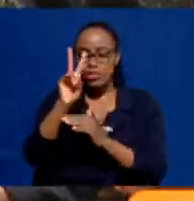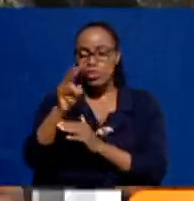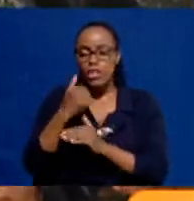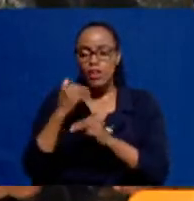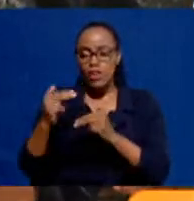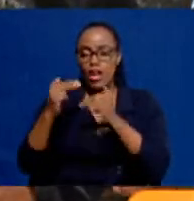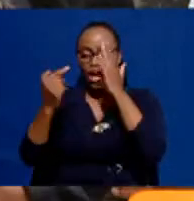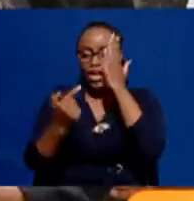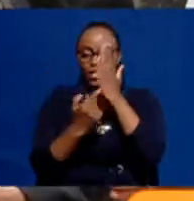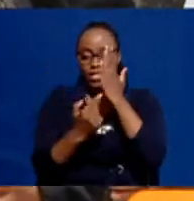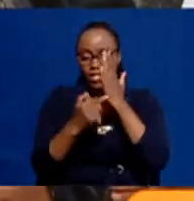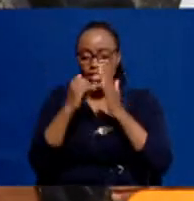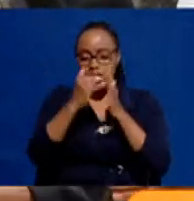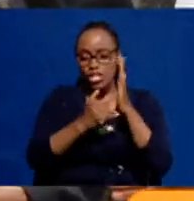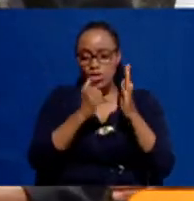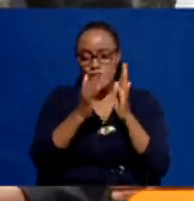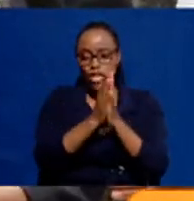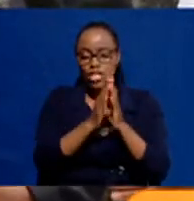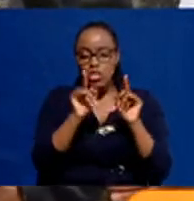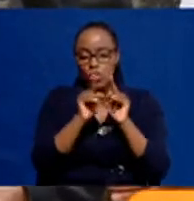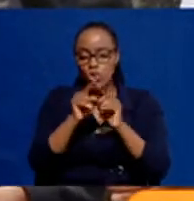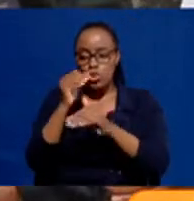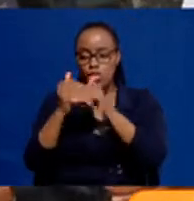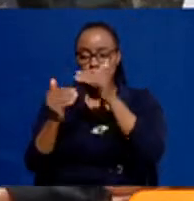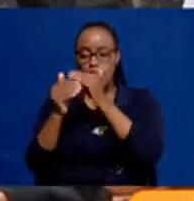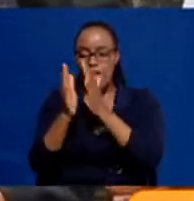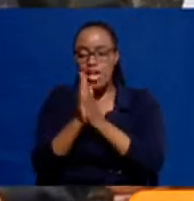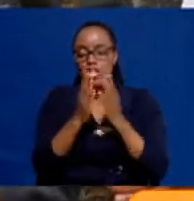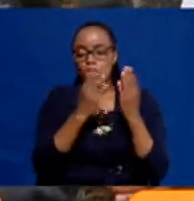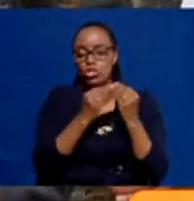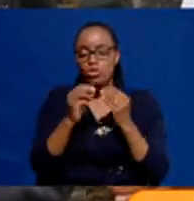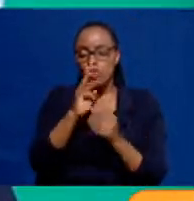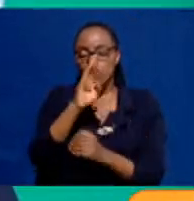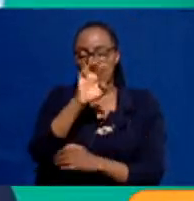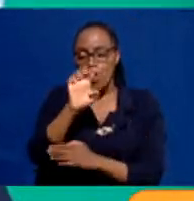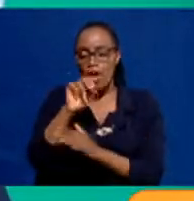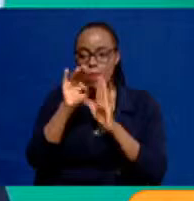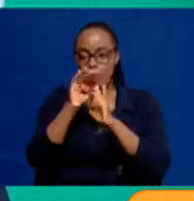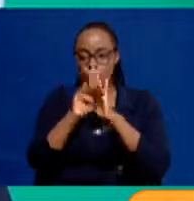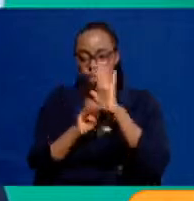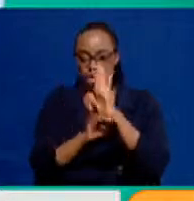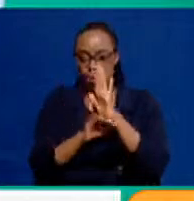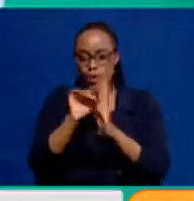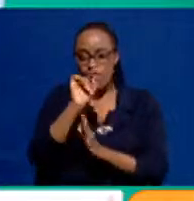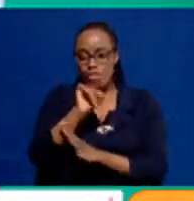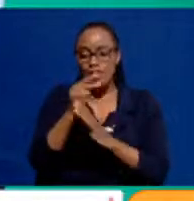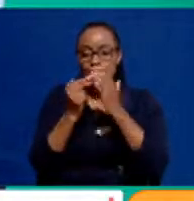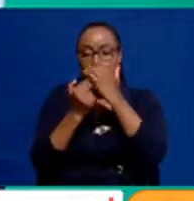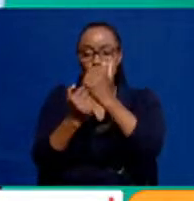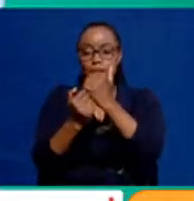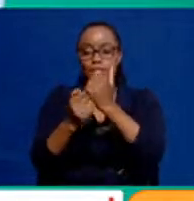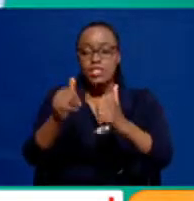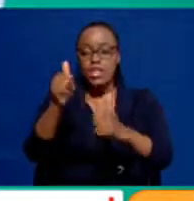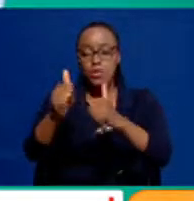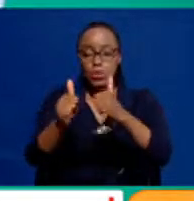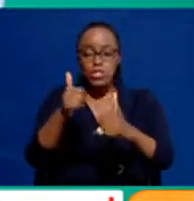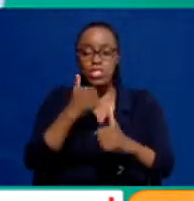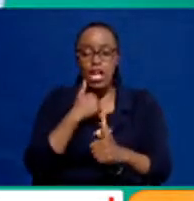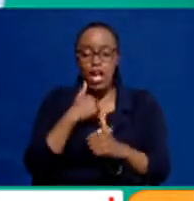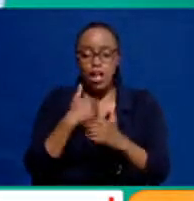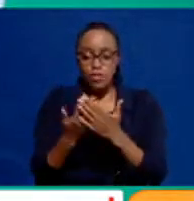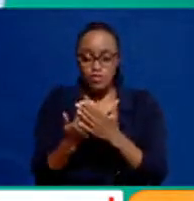high-tech industries and the facilities and the software programs embedded. This is a partnership where it's a